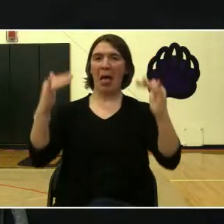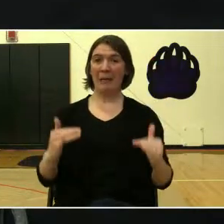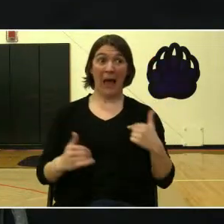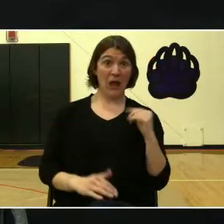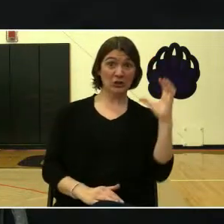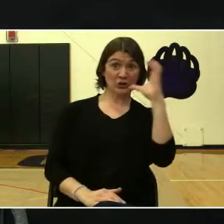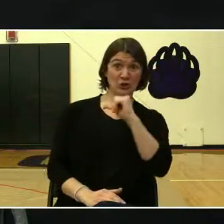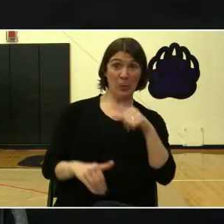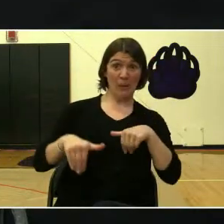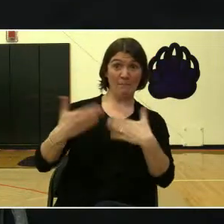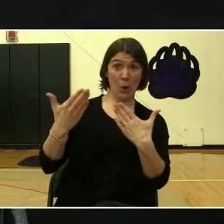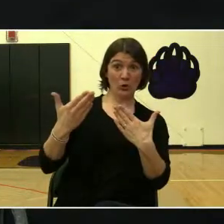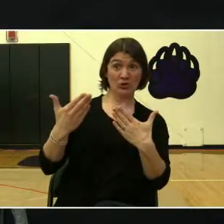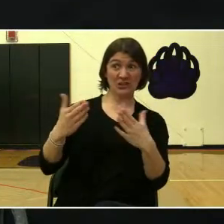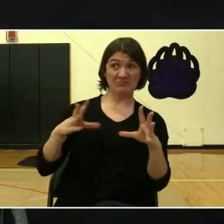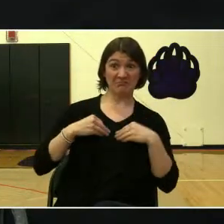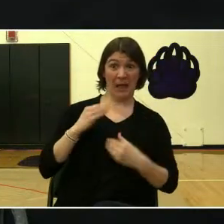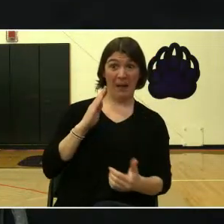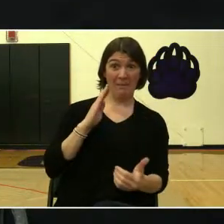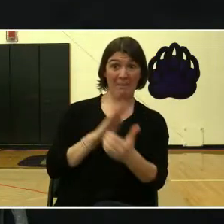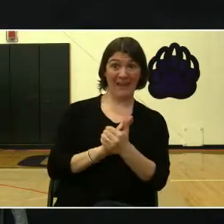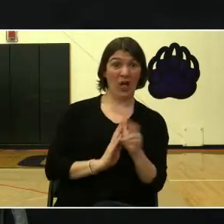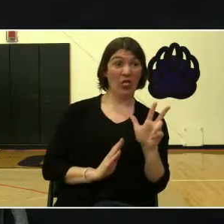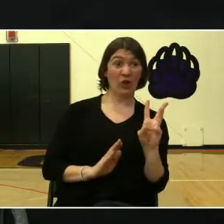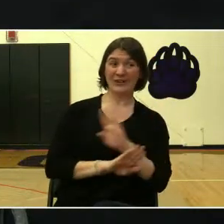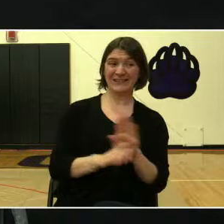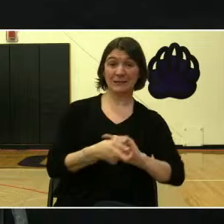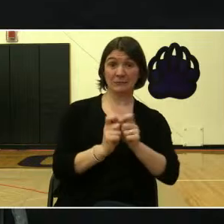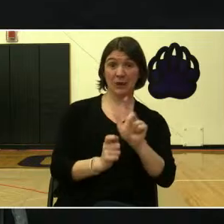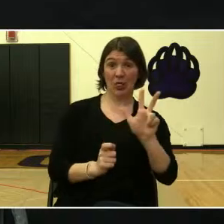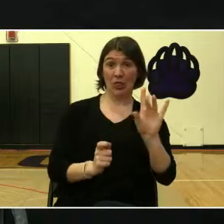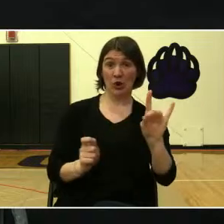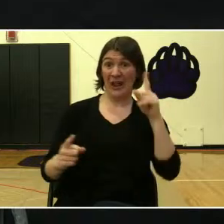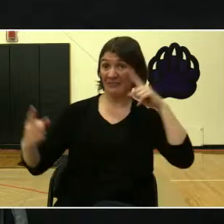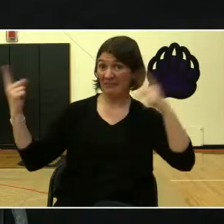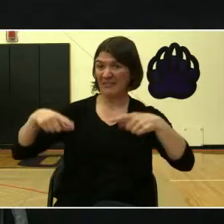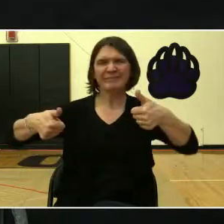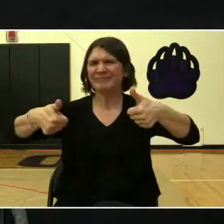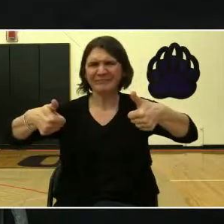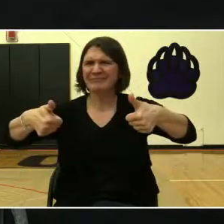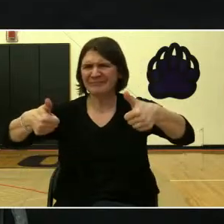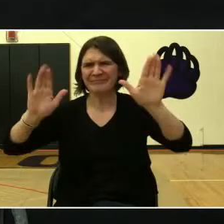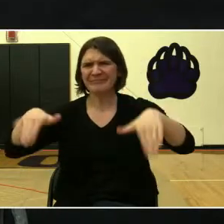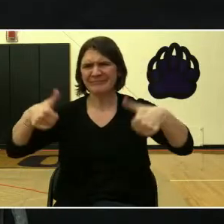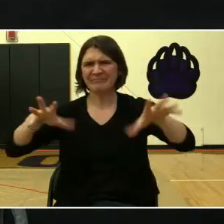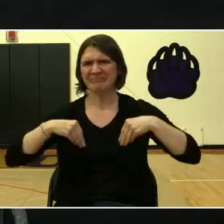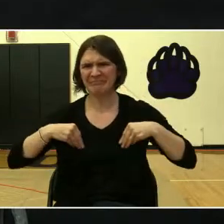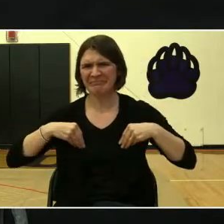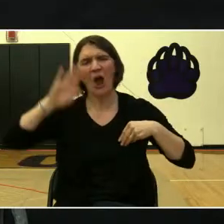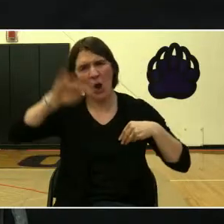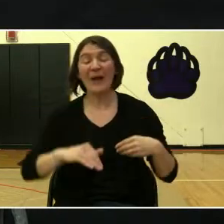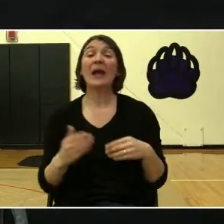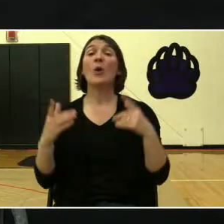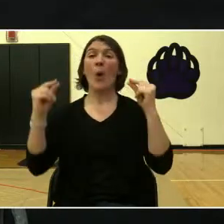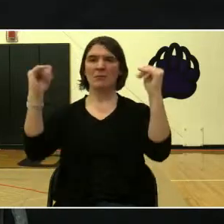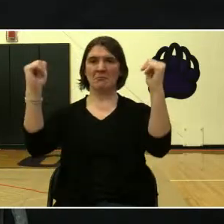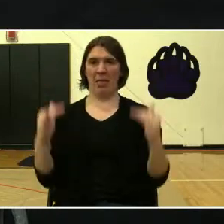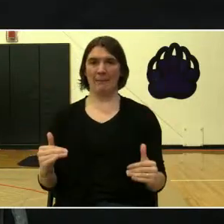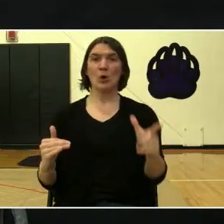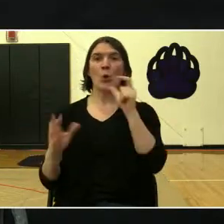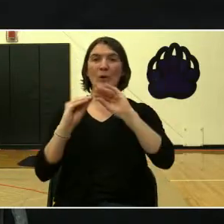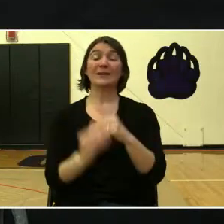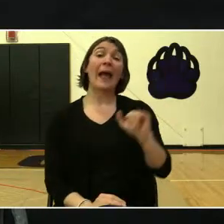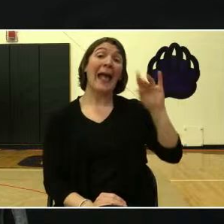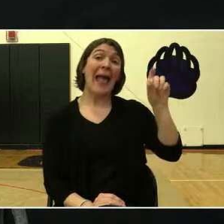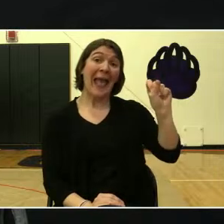that that motion is amended by unanimous consent yes in the following manner